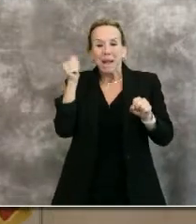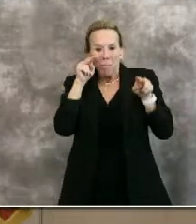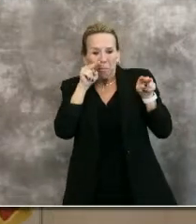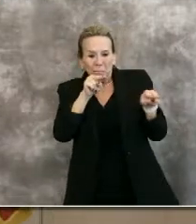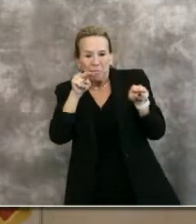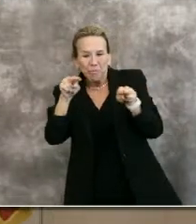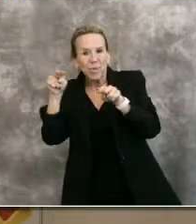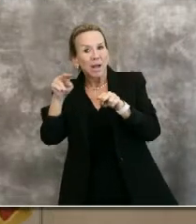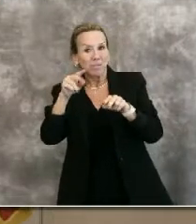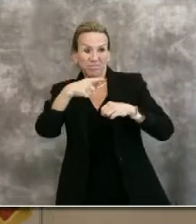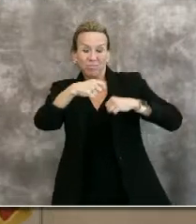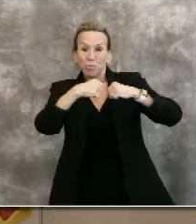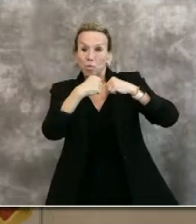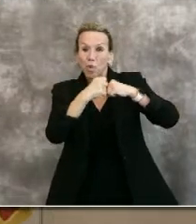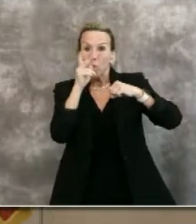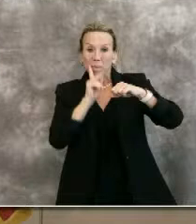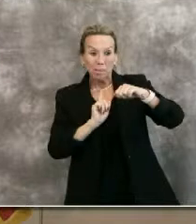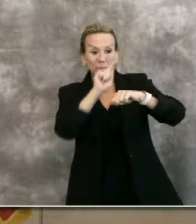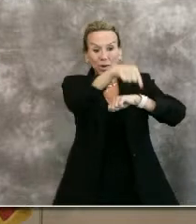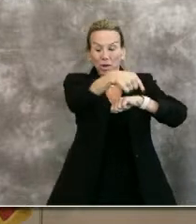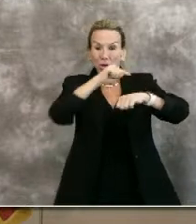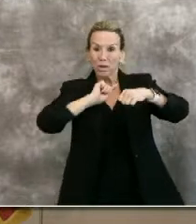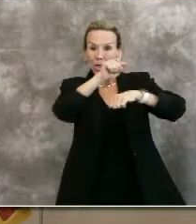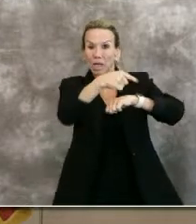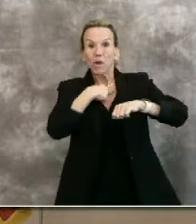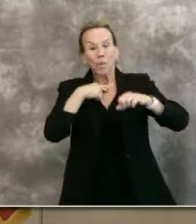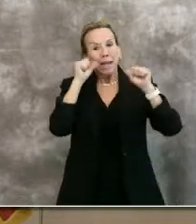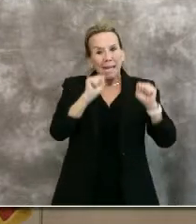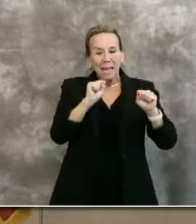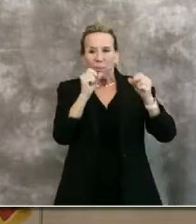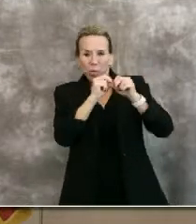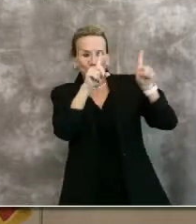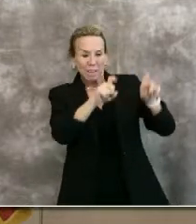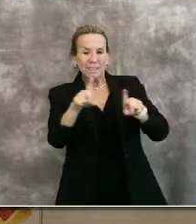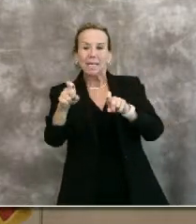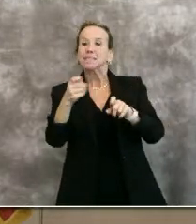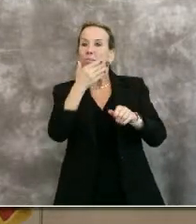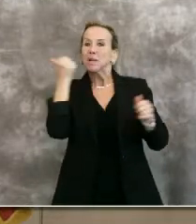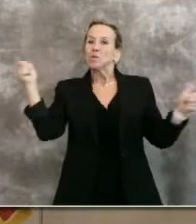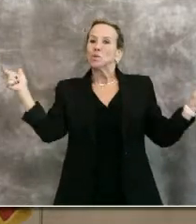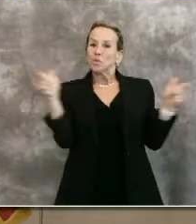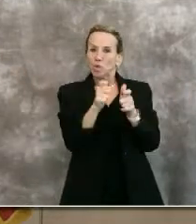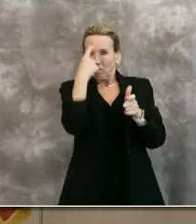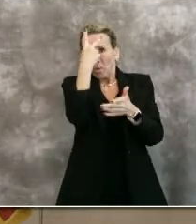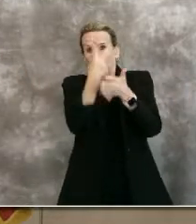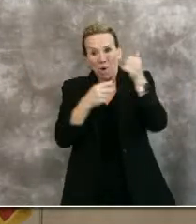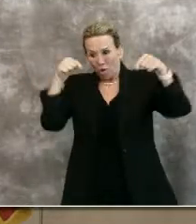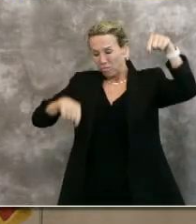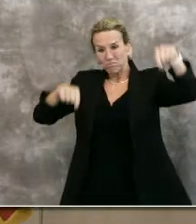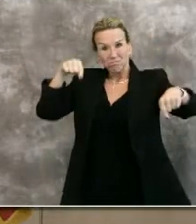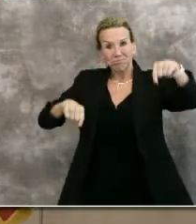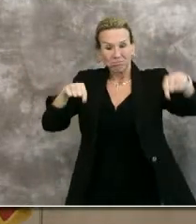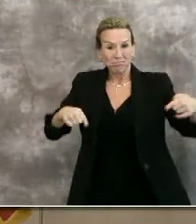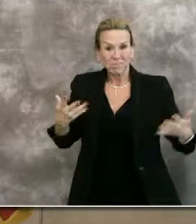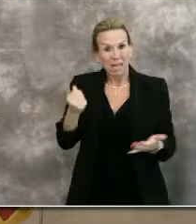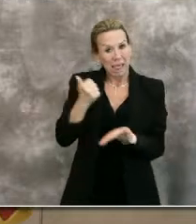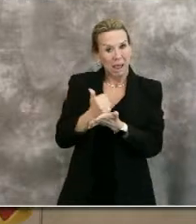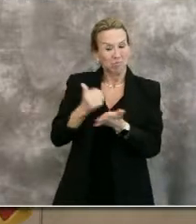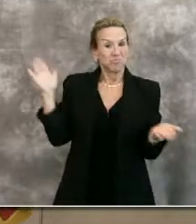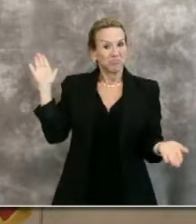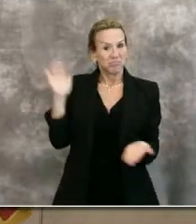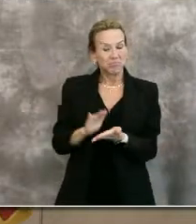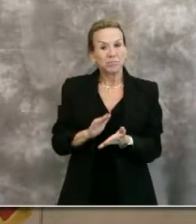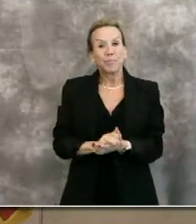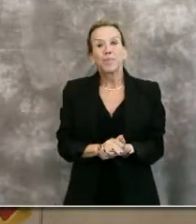border and to help slow the spread of the virus in hard-hit South County. And finally, looking at ways to support other